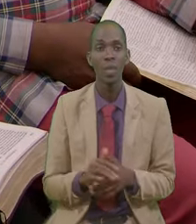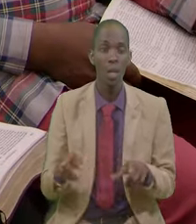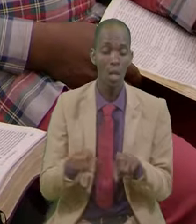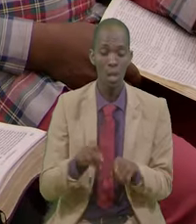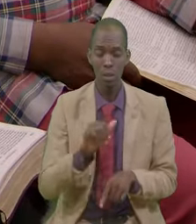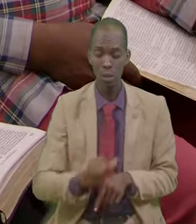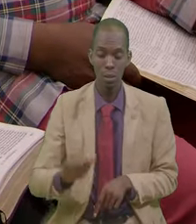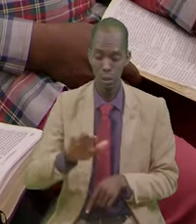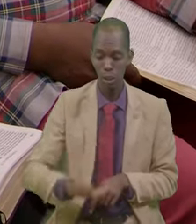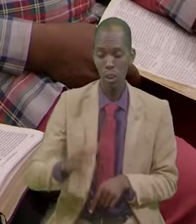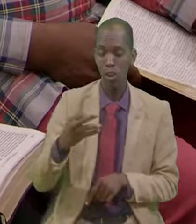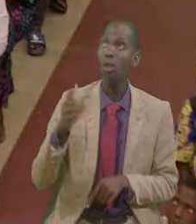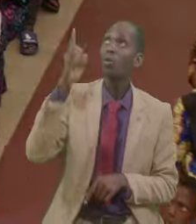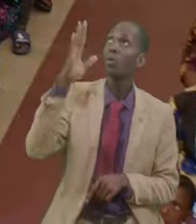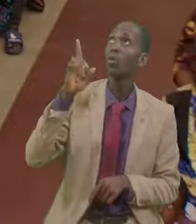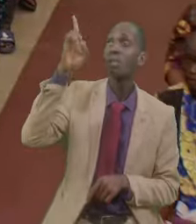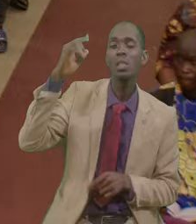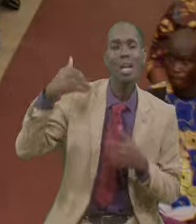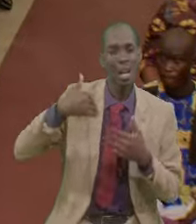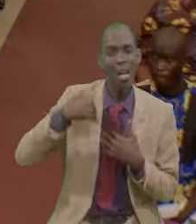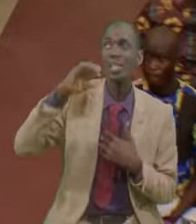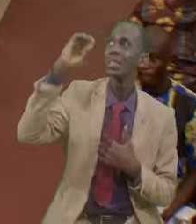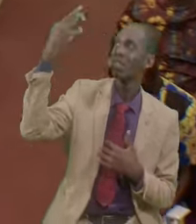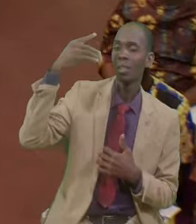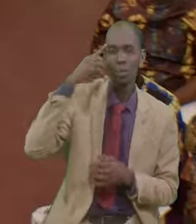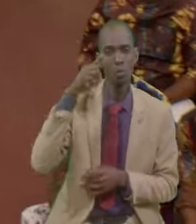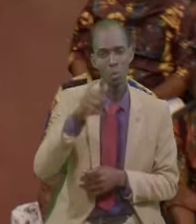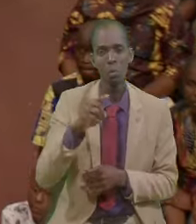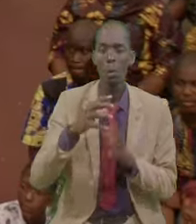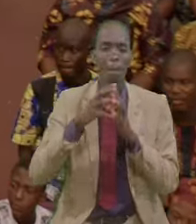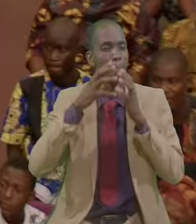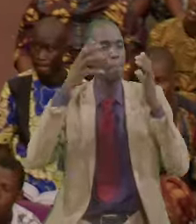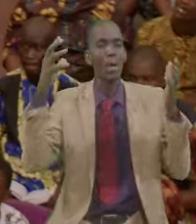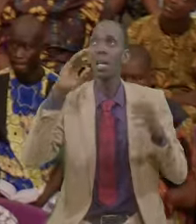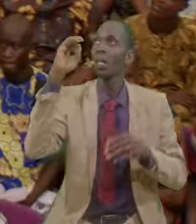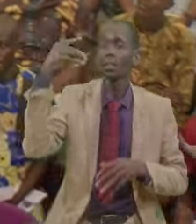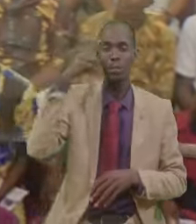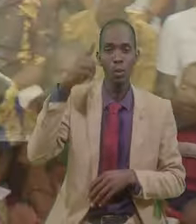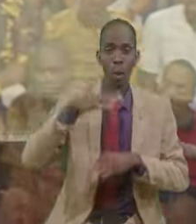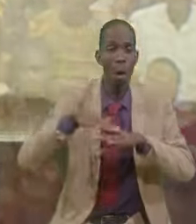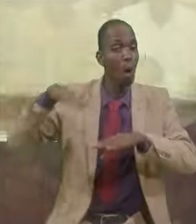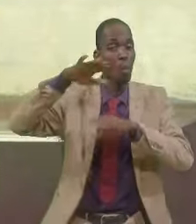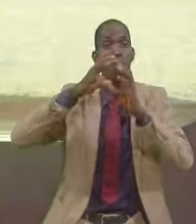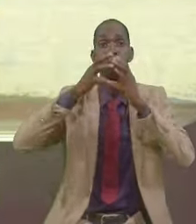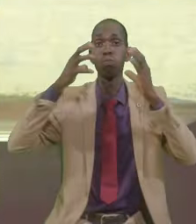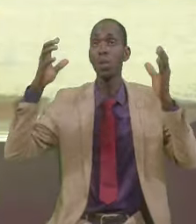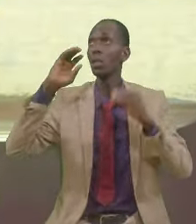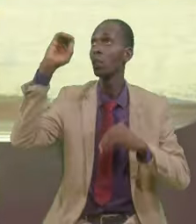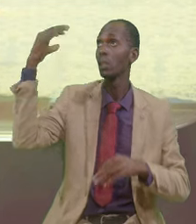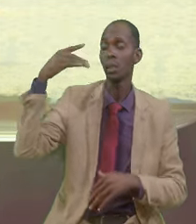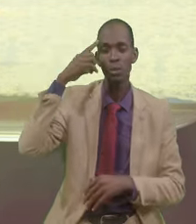of God, God has grace for you. Abundant grace for you. Exceedingly abundant grace for